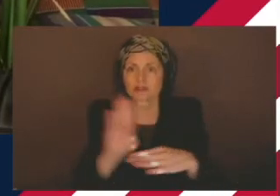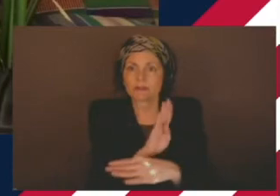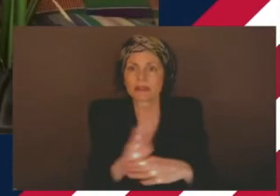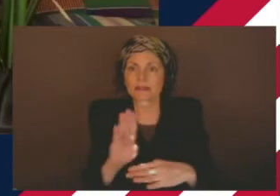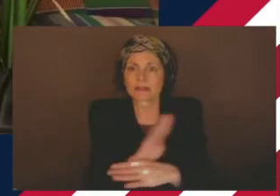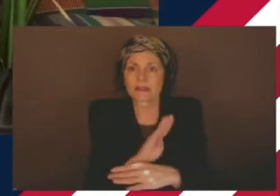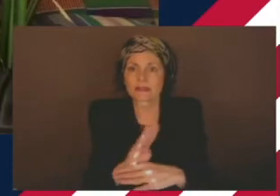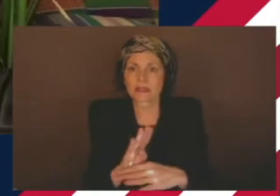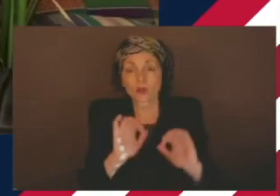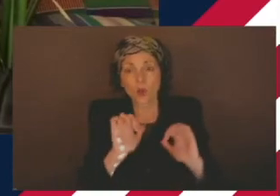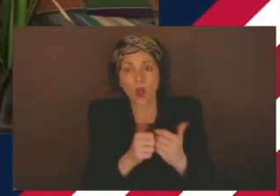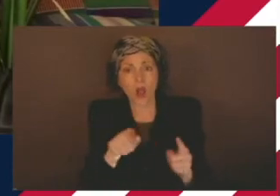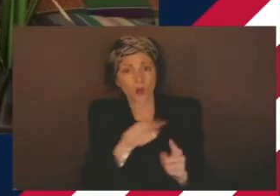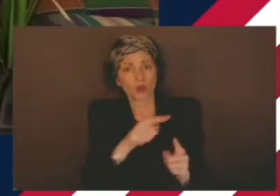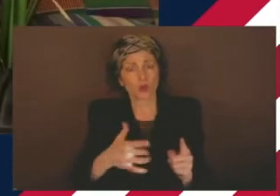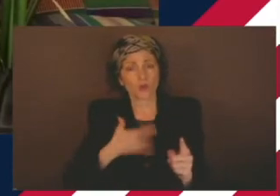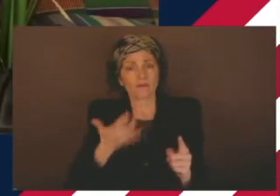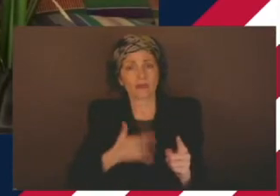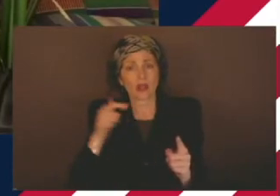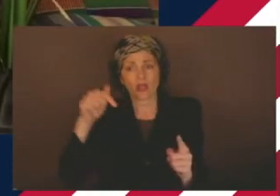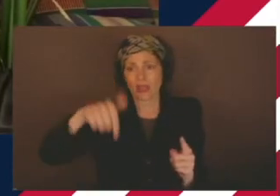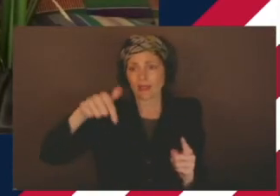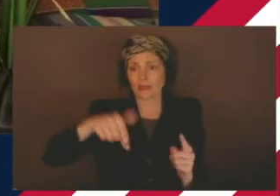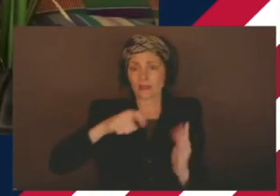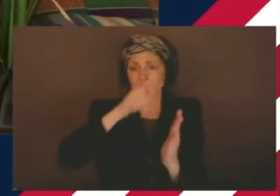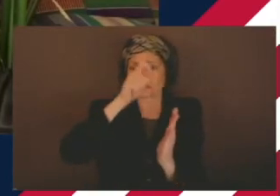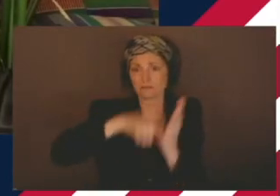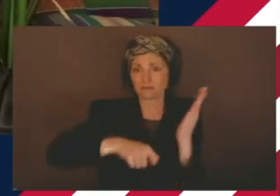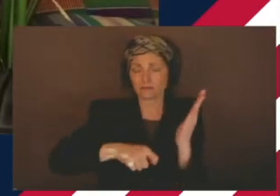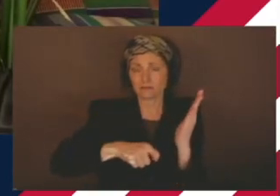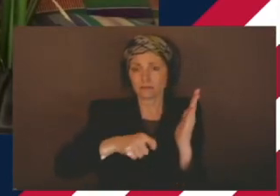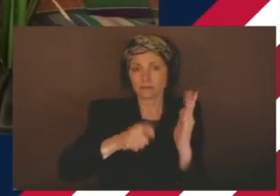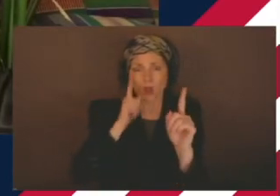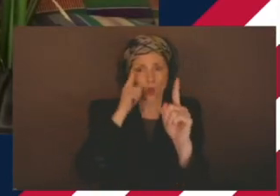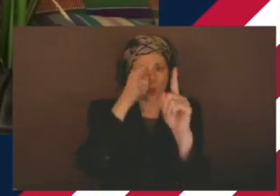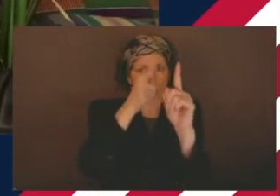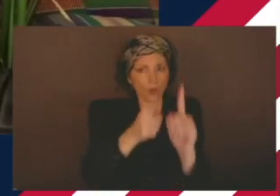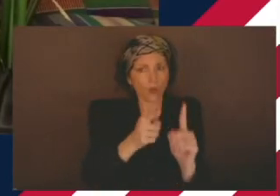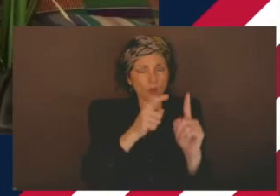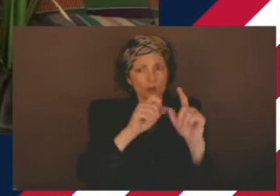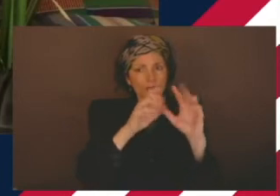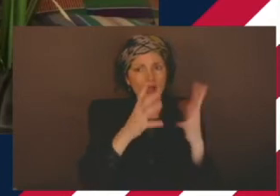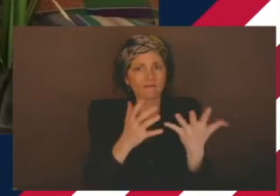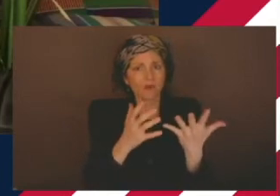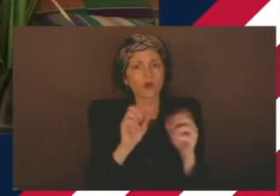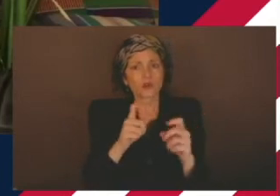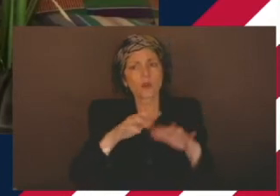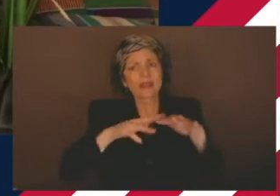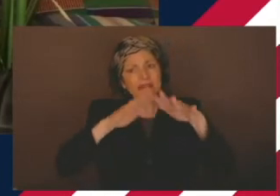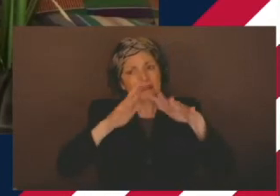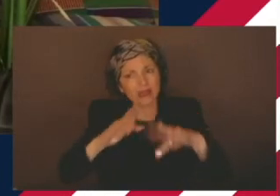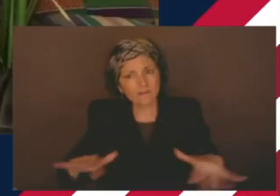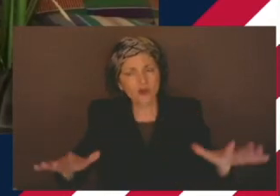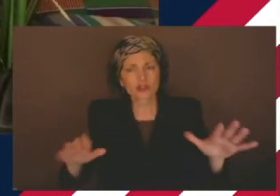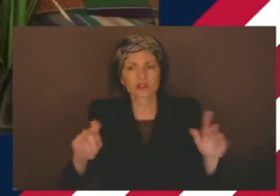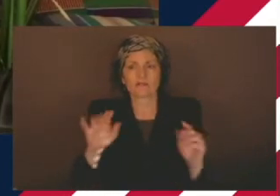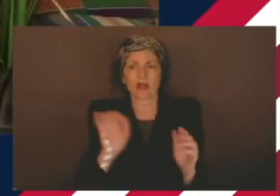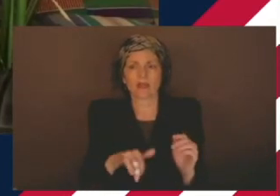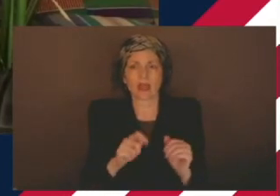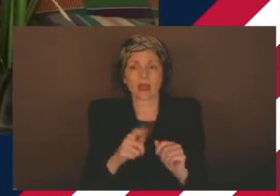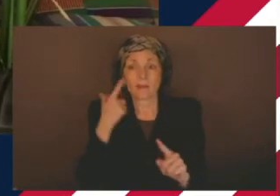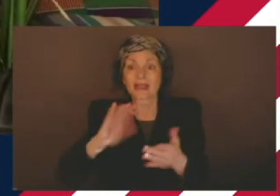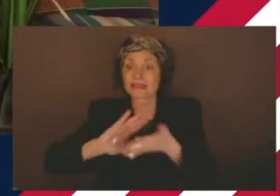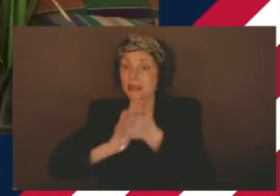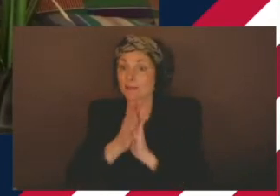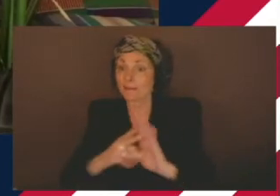platform can present suggestions on the best way to diversify our diplomatic initiatives? Because peace building and